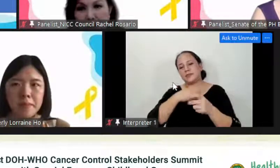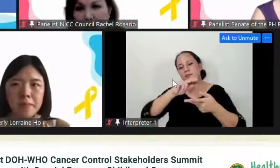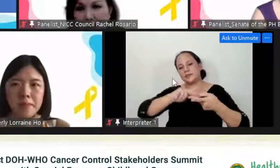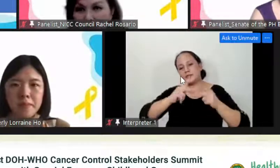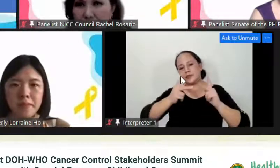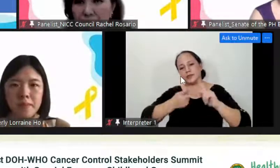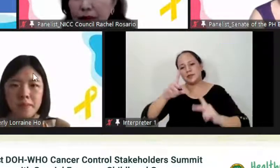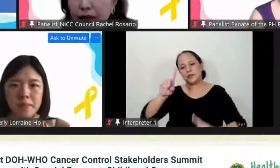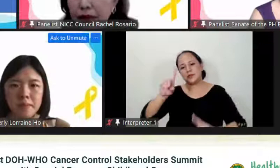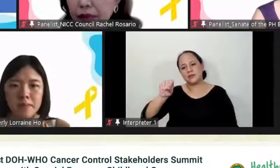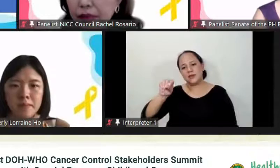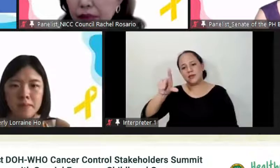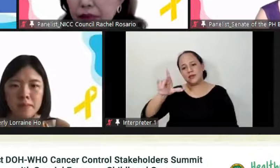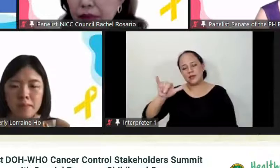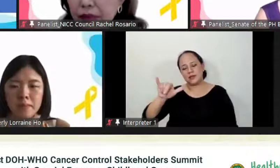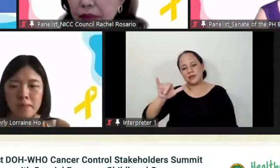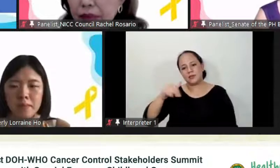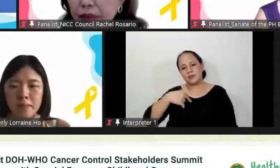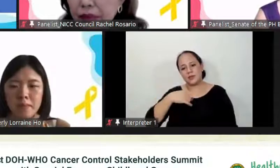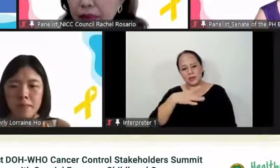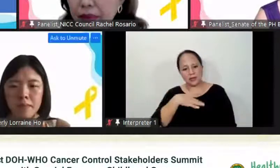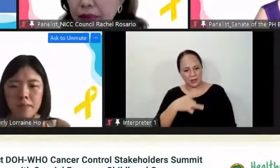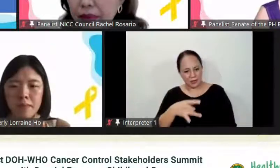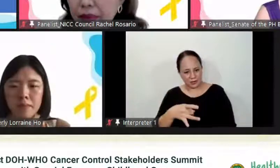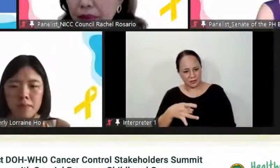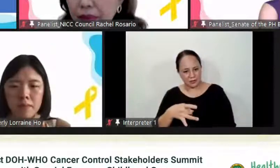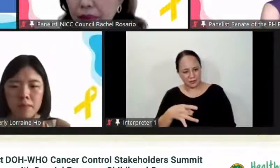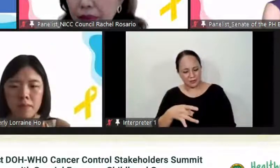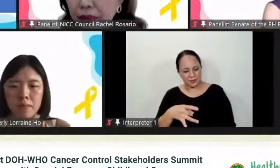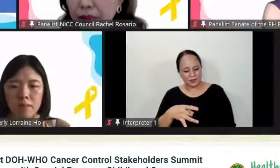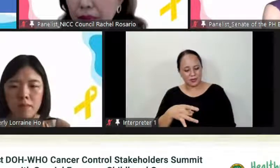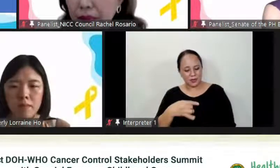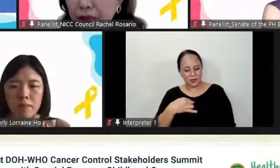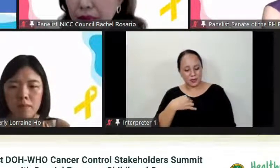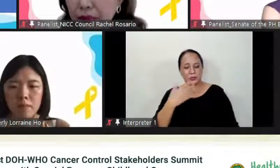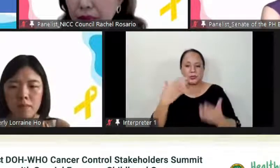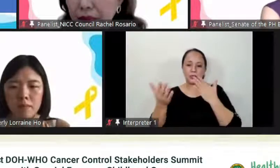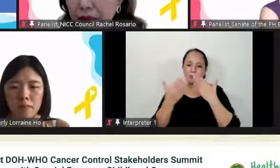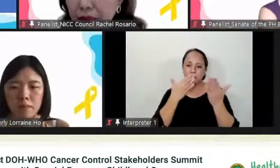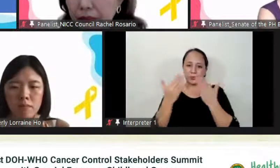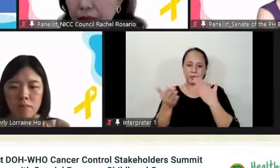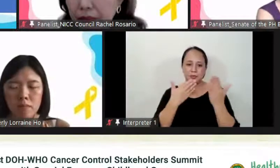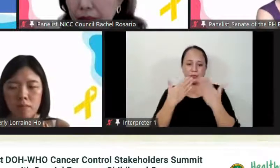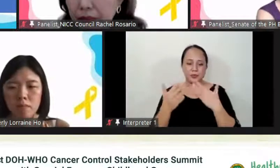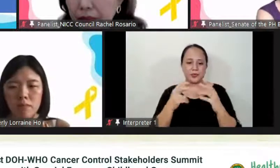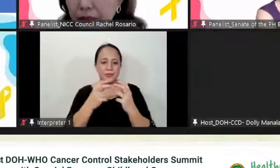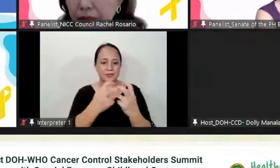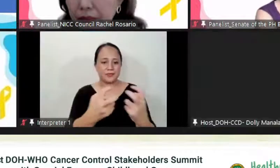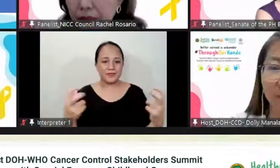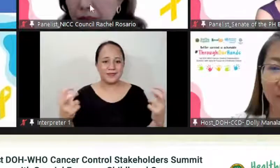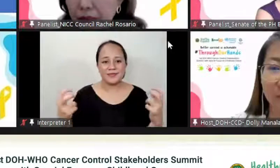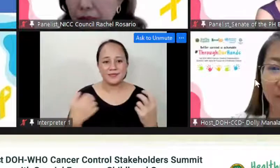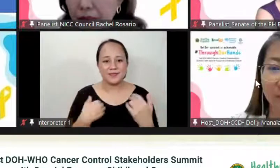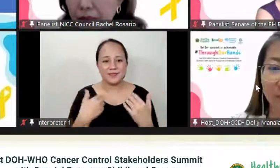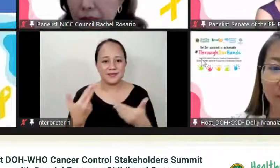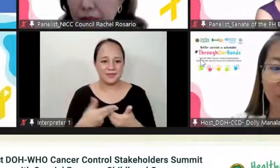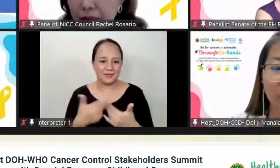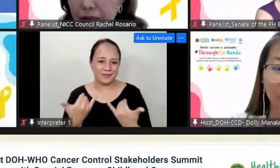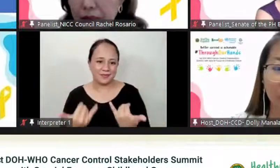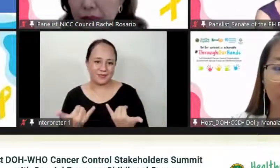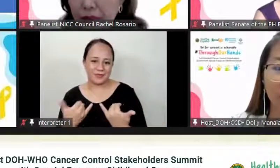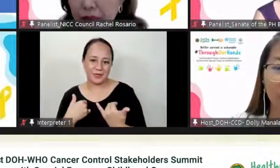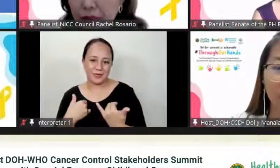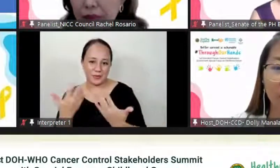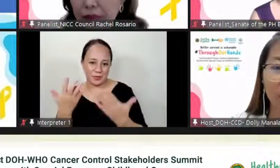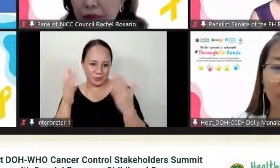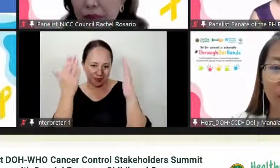Dali, we would like to give thanks to our panelists who joined us today. So you want